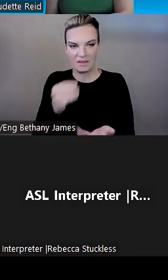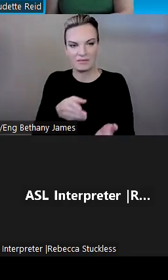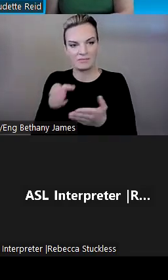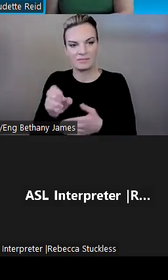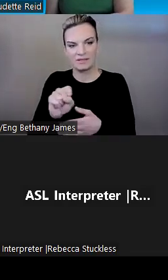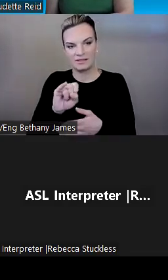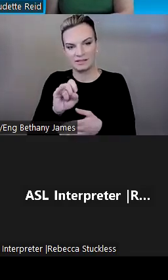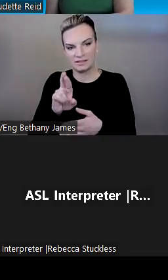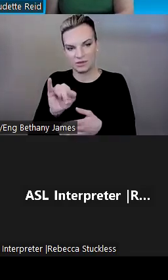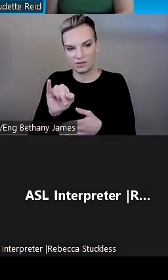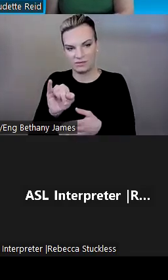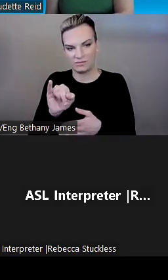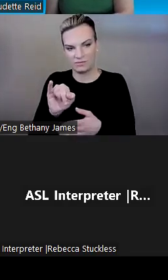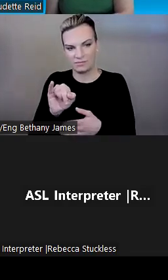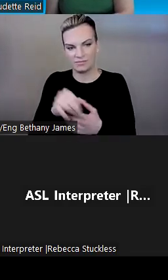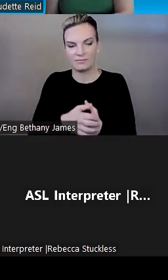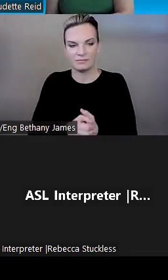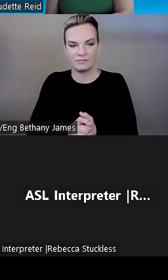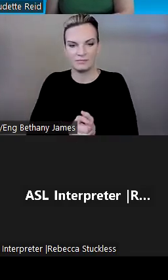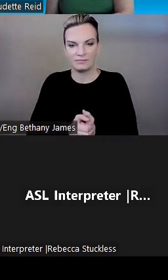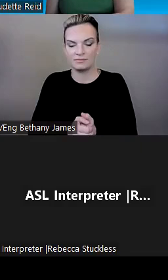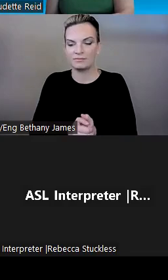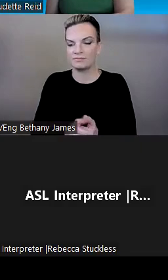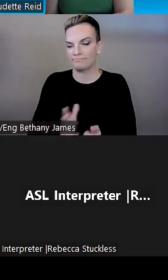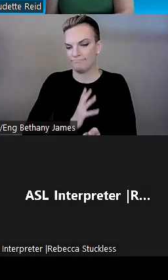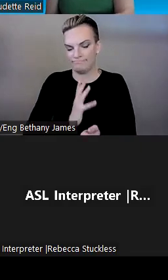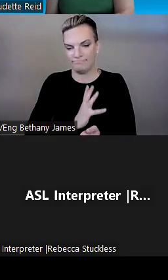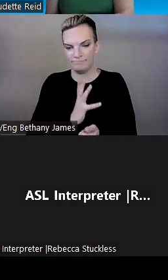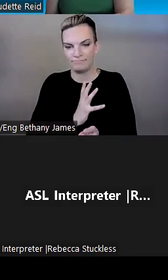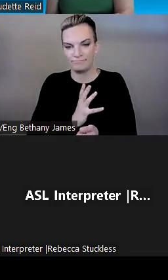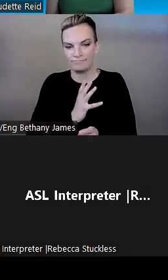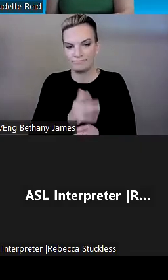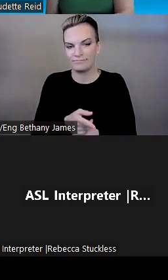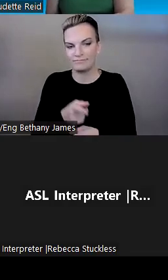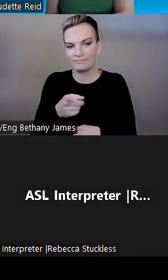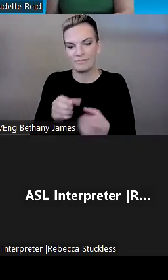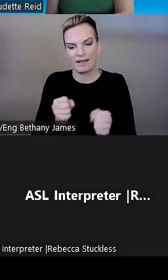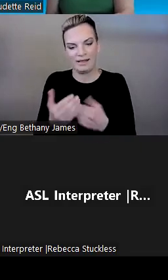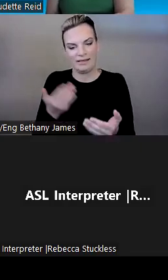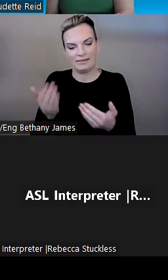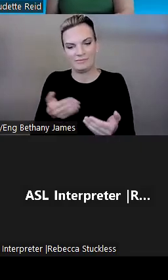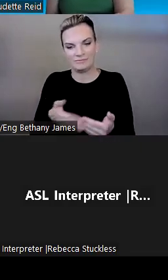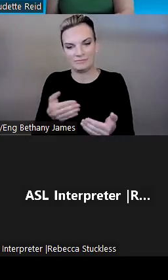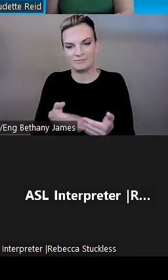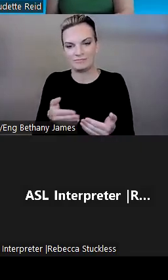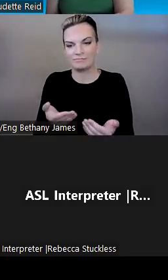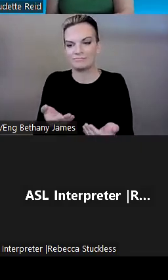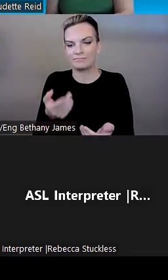is a great way to be able to make things easier for people who have